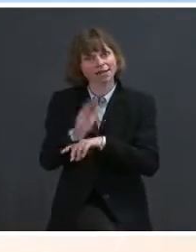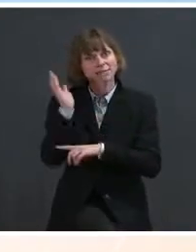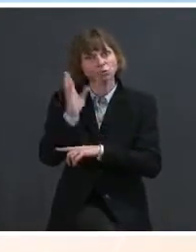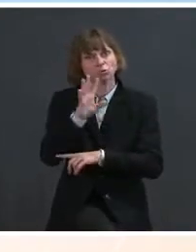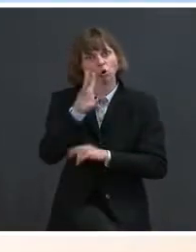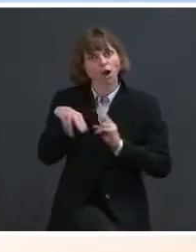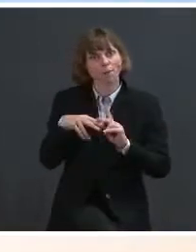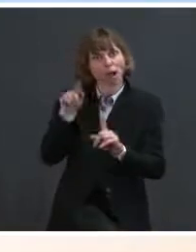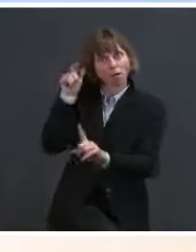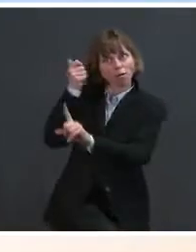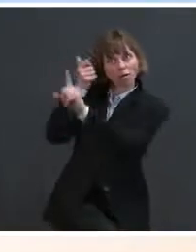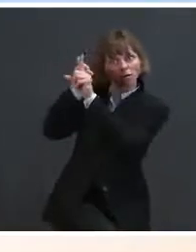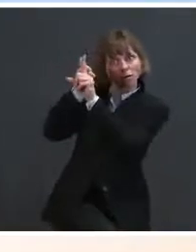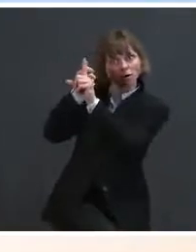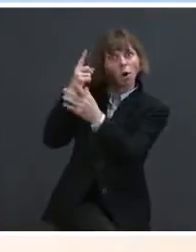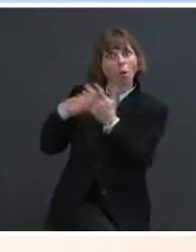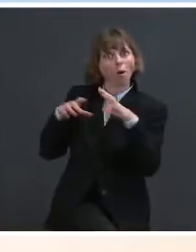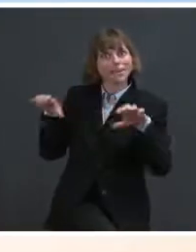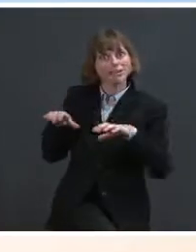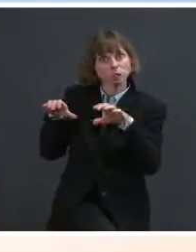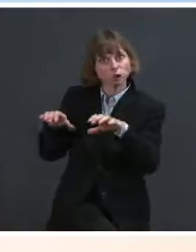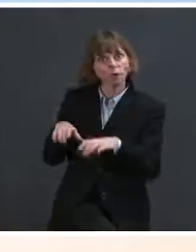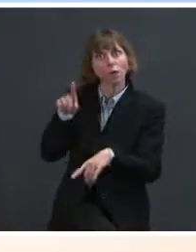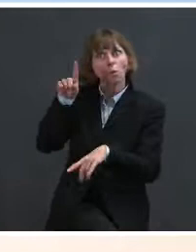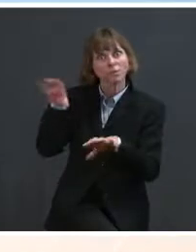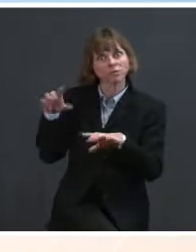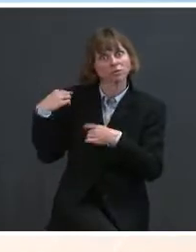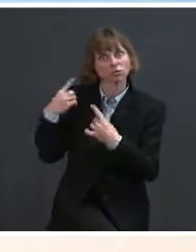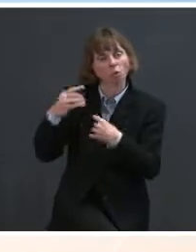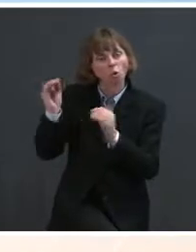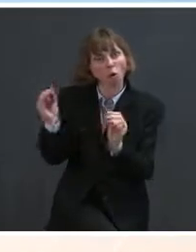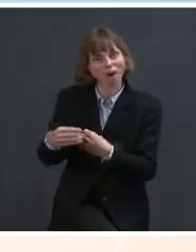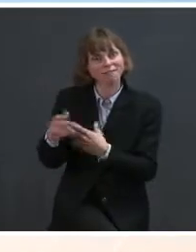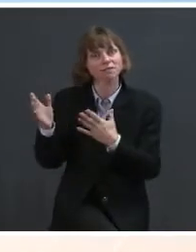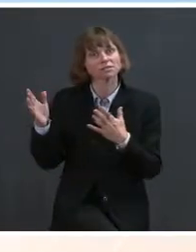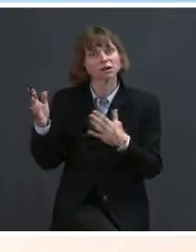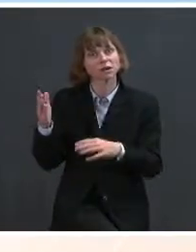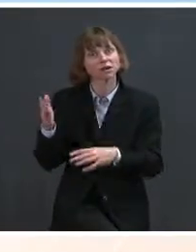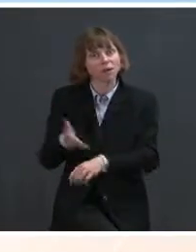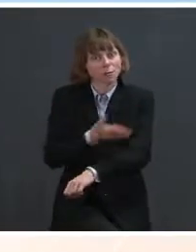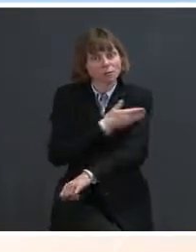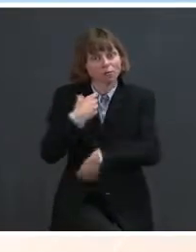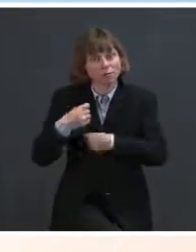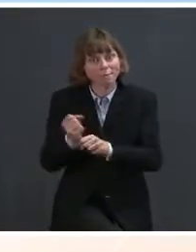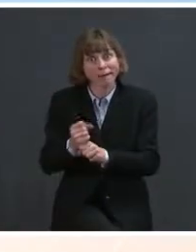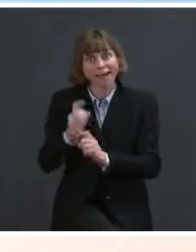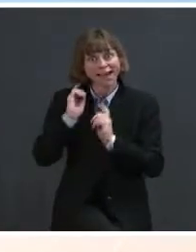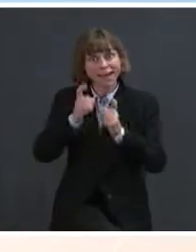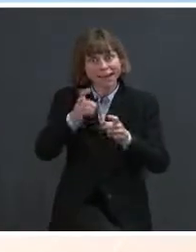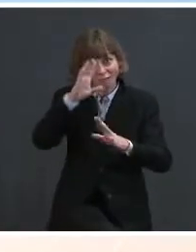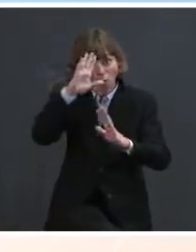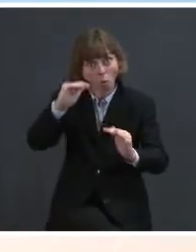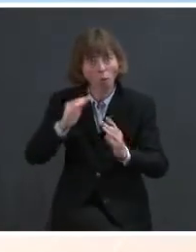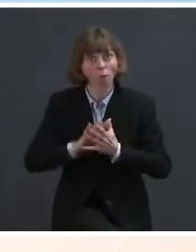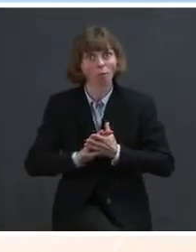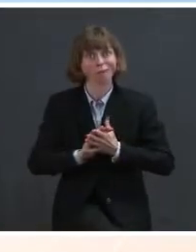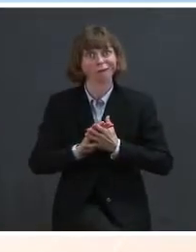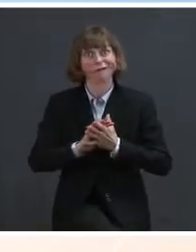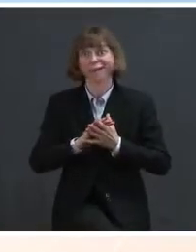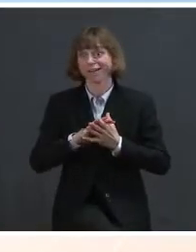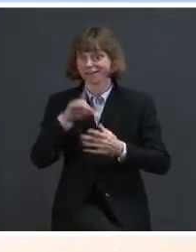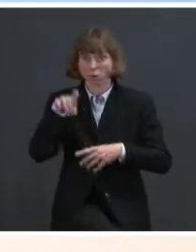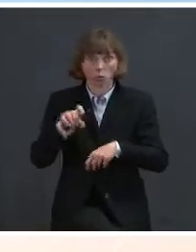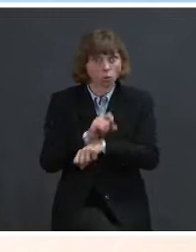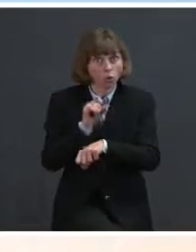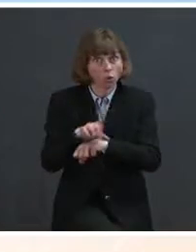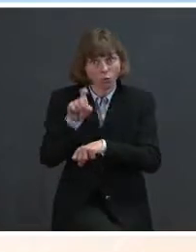he took office, the progress that's been made, what the work is ahead, provide a light at the end of the tunnel, and ask Americans Americans to engage in the